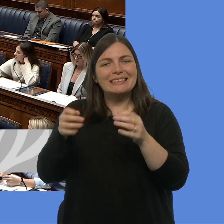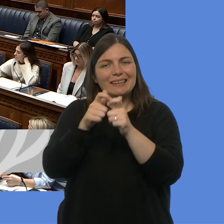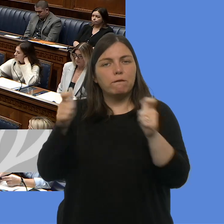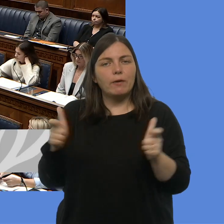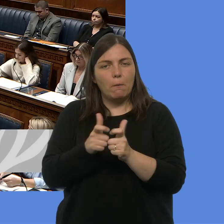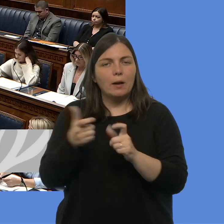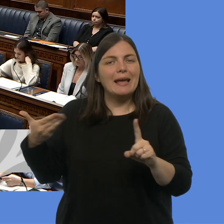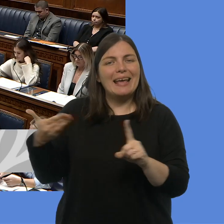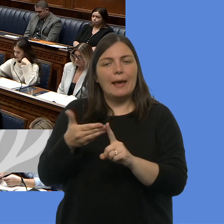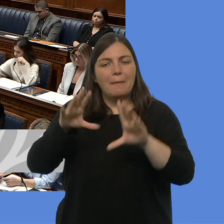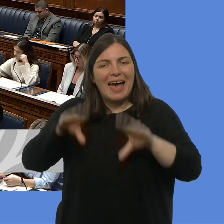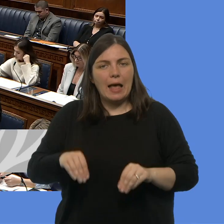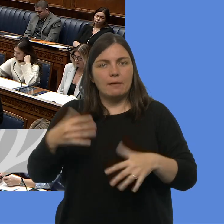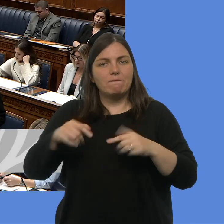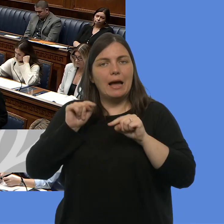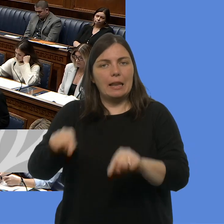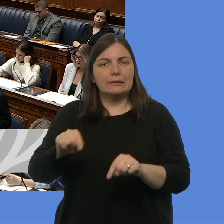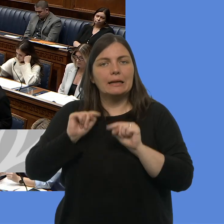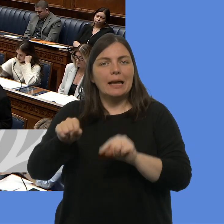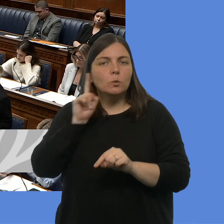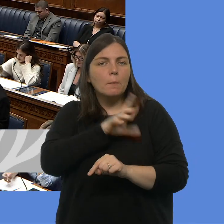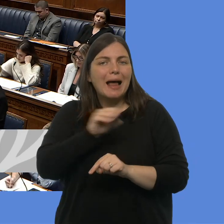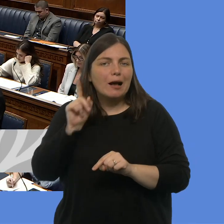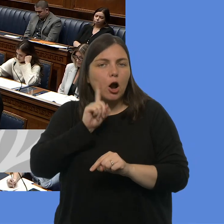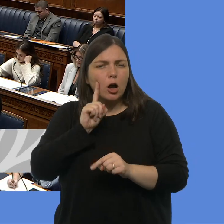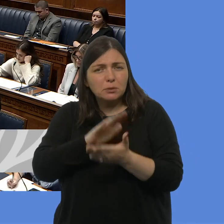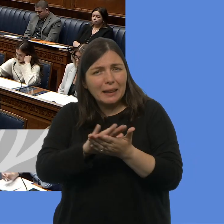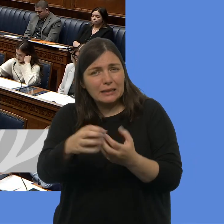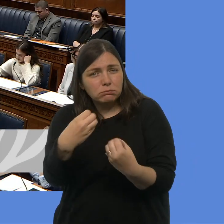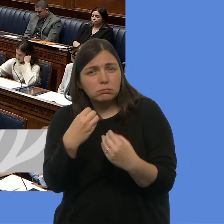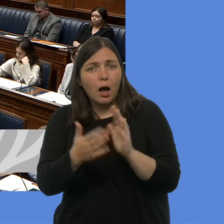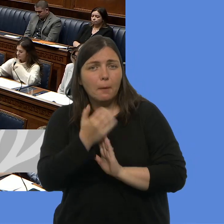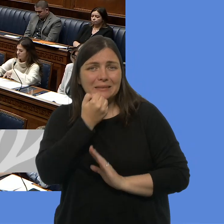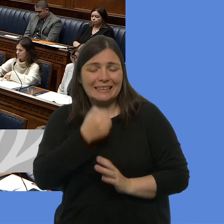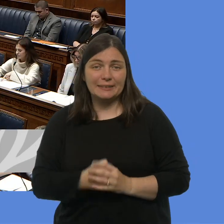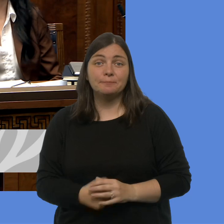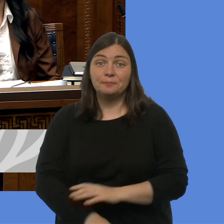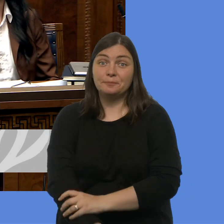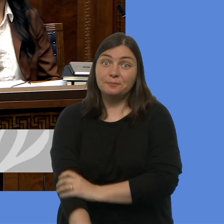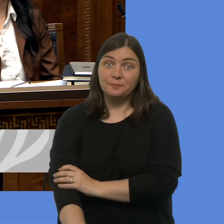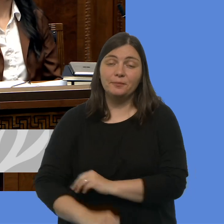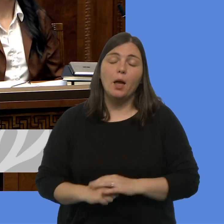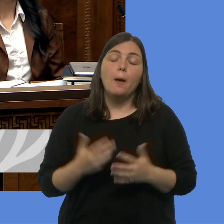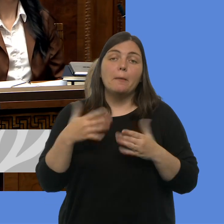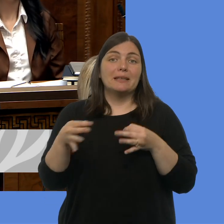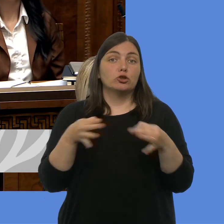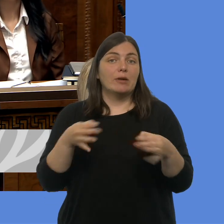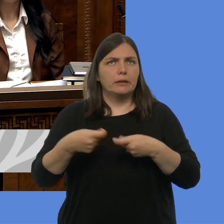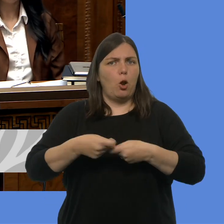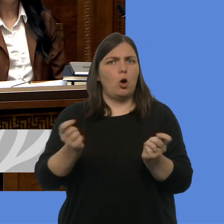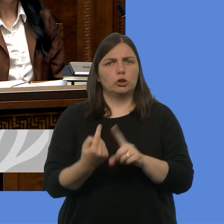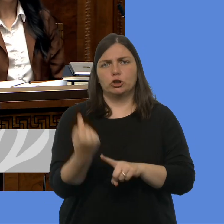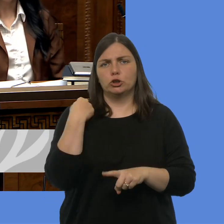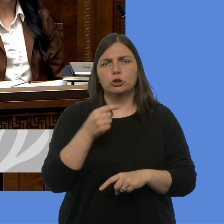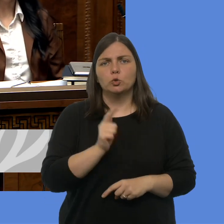girls? Yeah, so we launched our strategy back in 2024, and I think this was one of